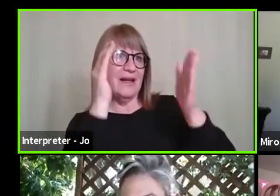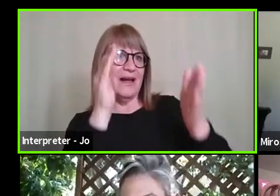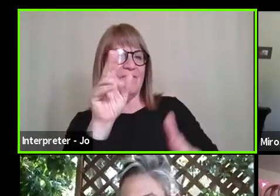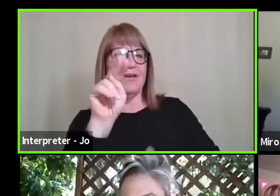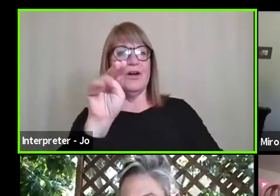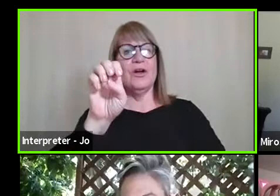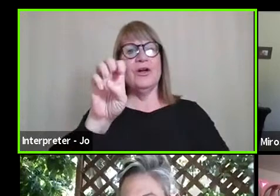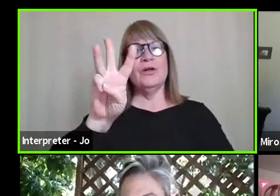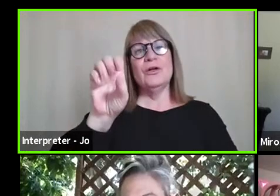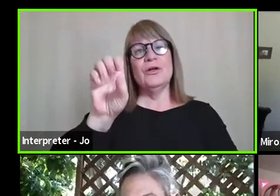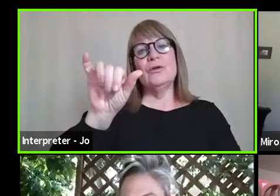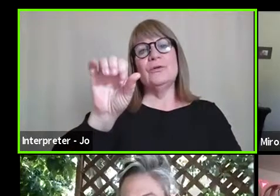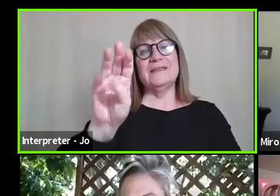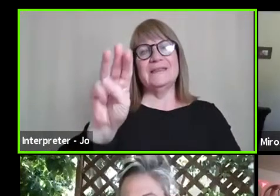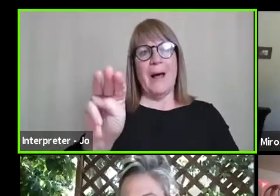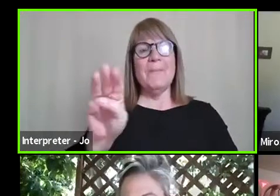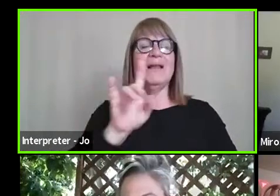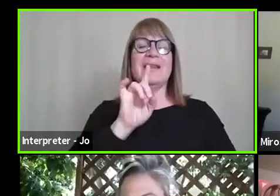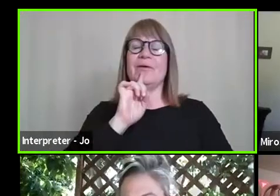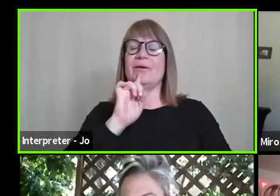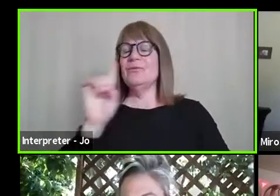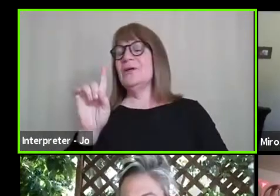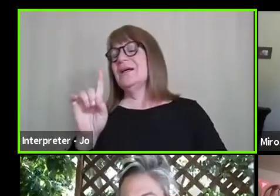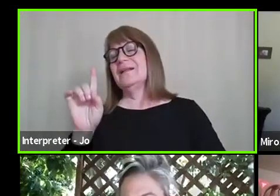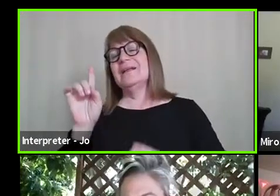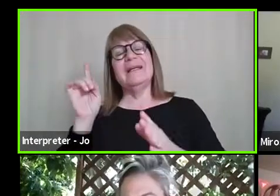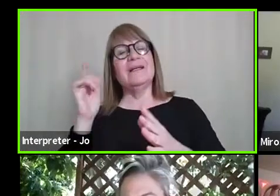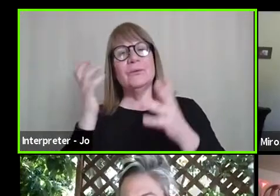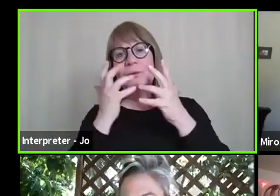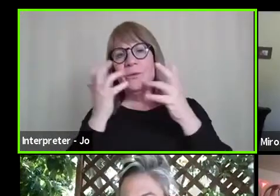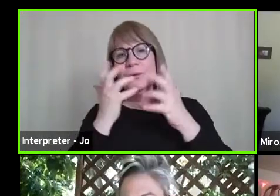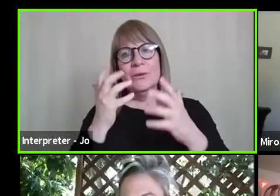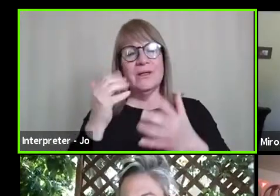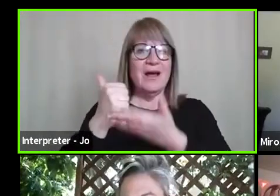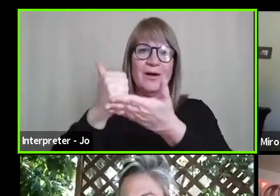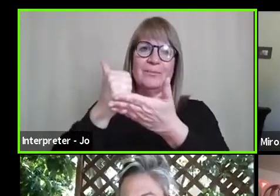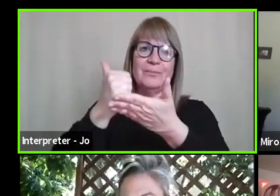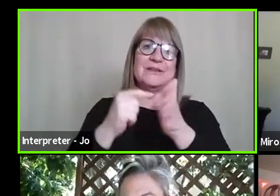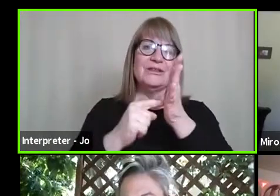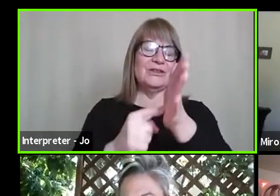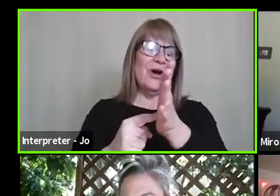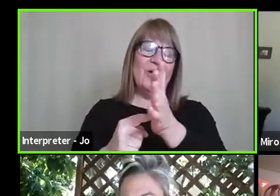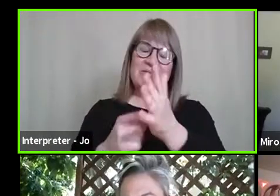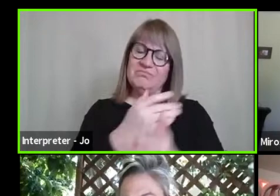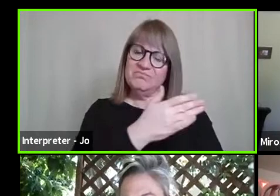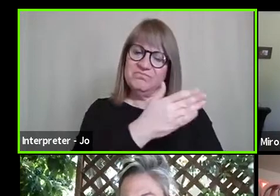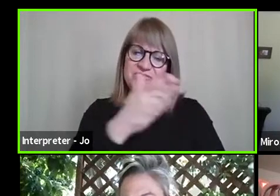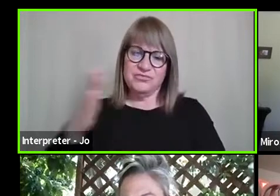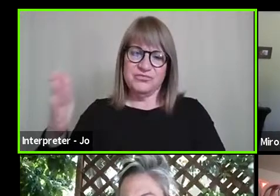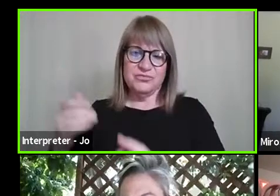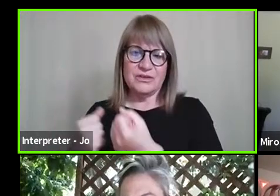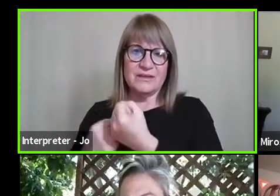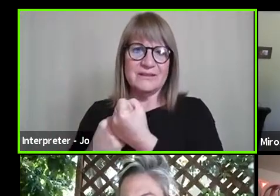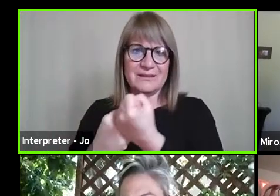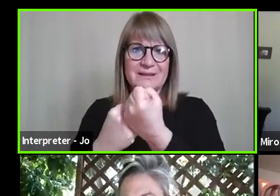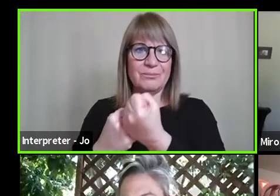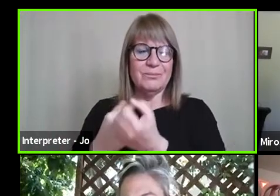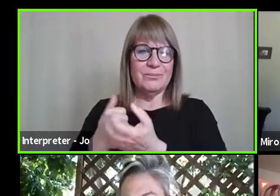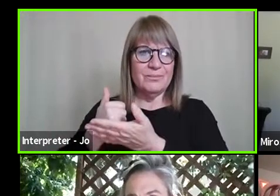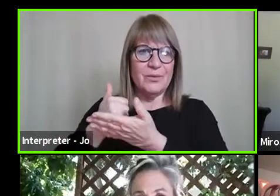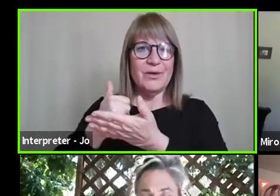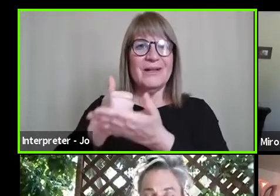that would be so incredibly helpful i think just demonstrating the breadth of support for the budget request will really help us